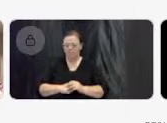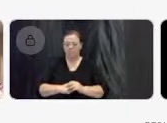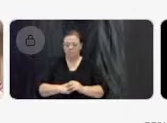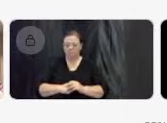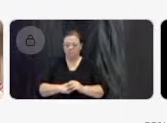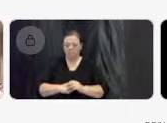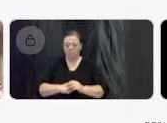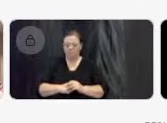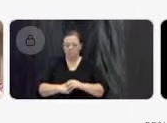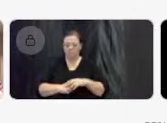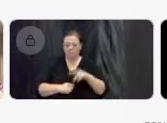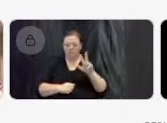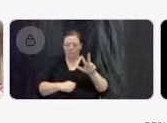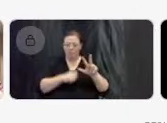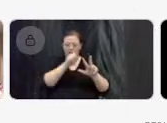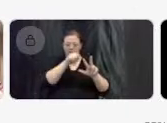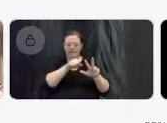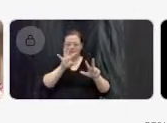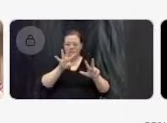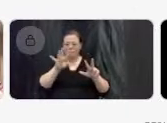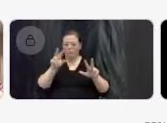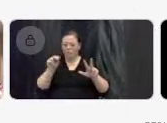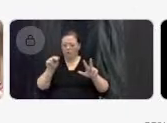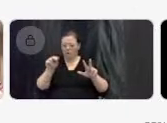It's 3 yes, 4 no,